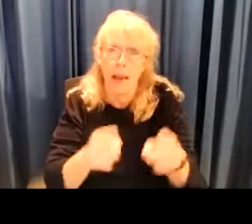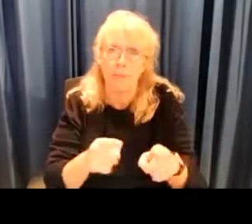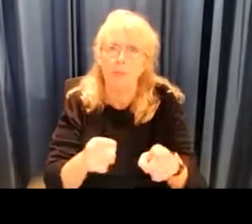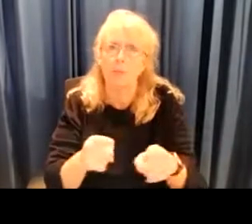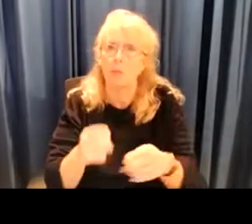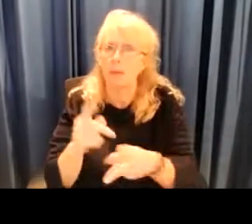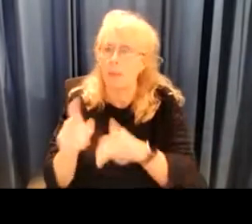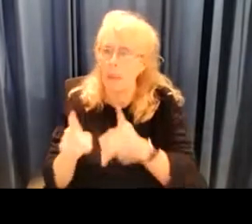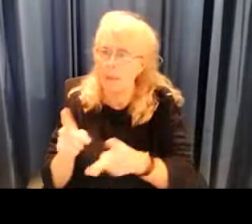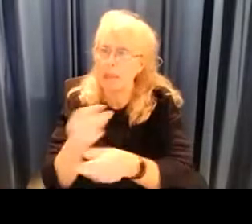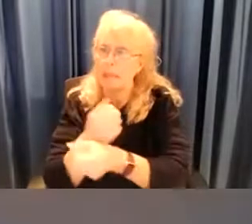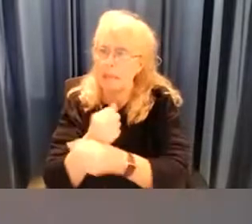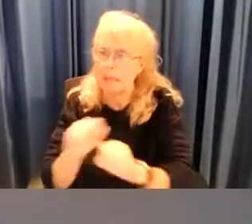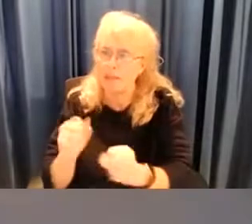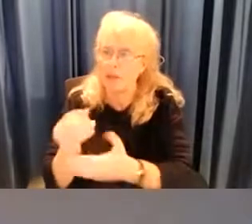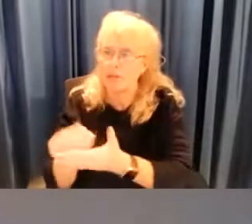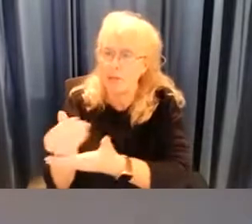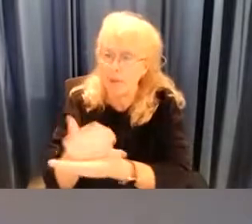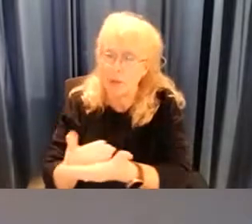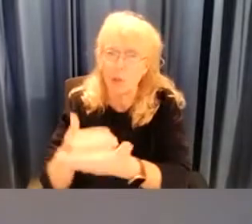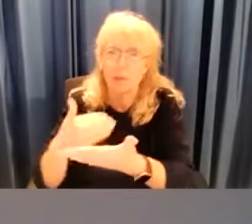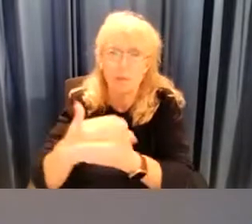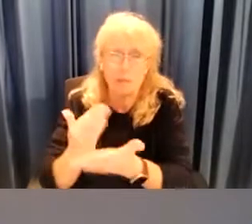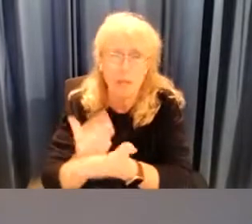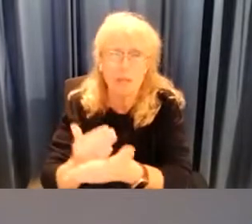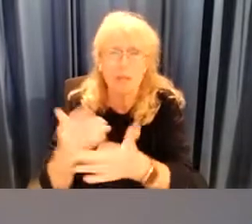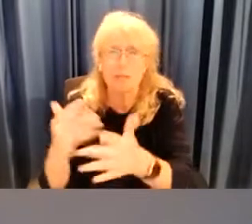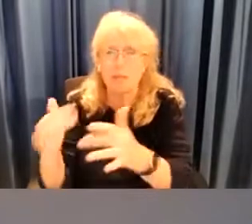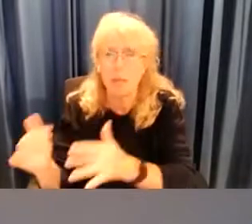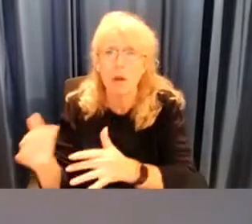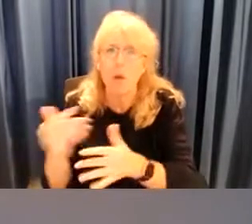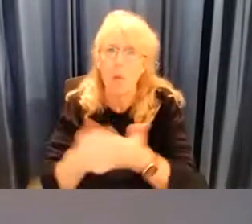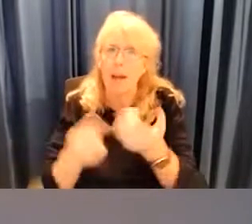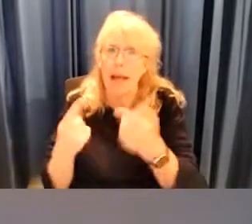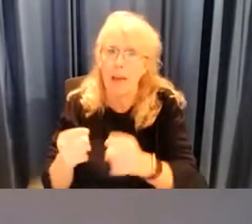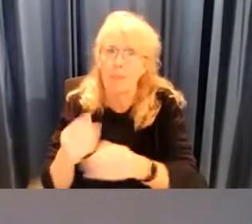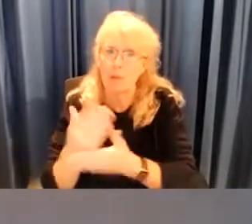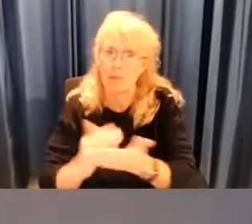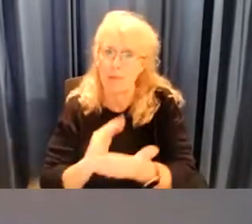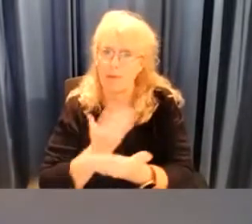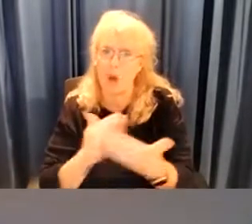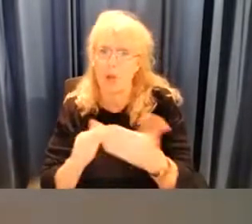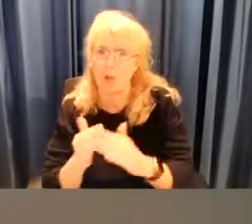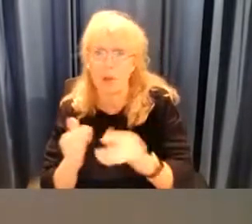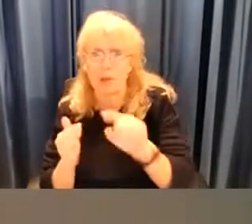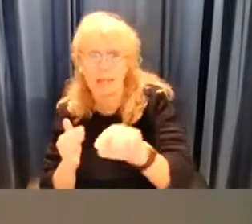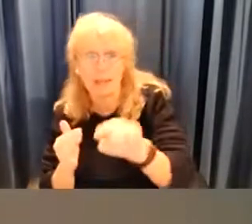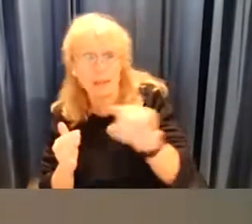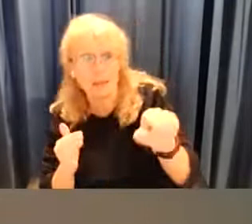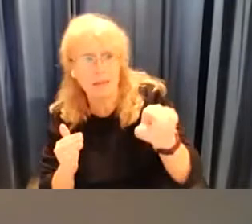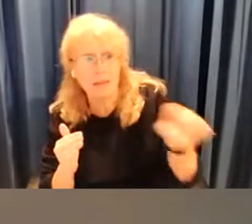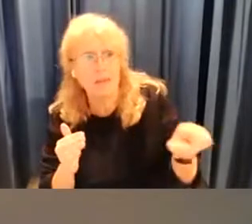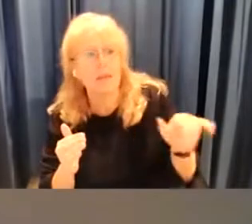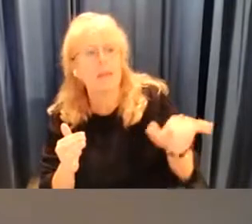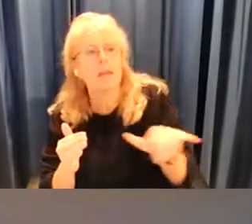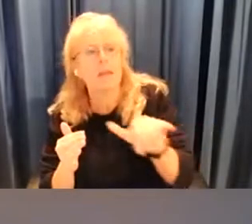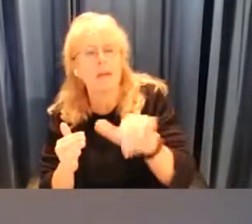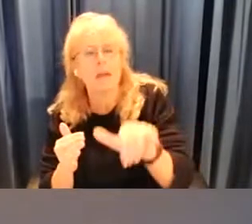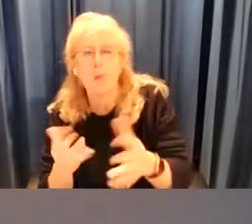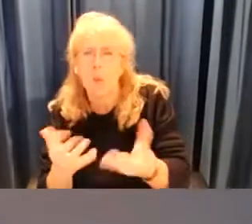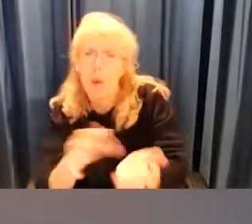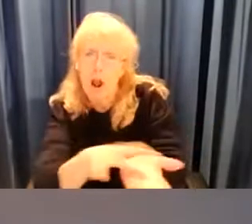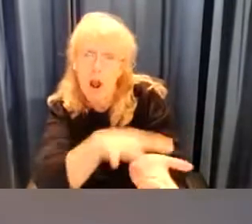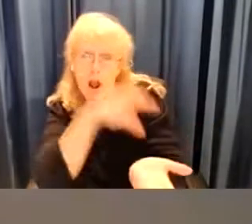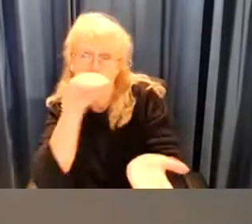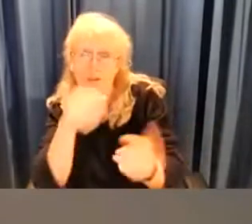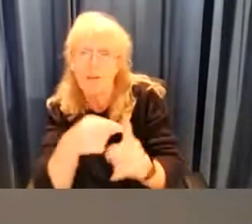budgets does to some of our neighboring communities. We want to learn from those. And we also want to